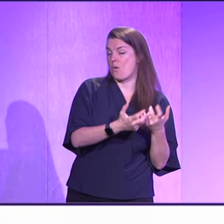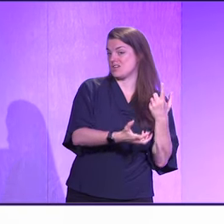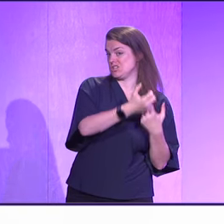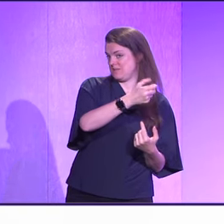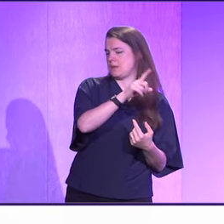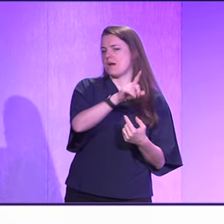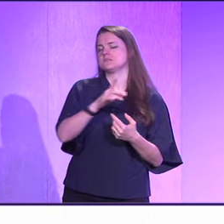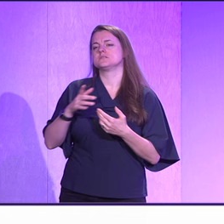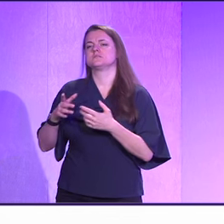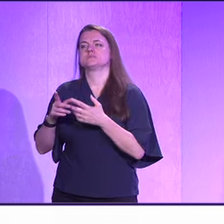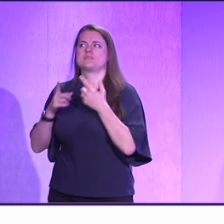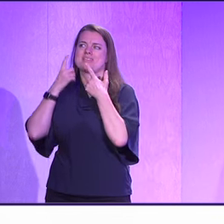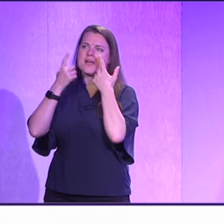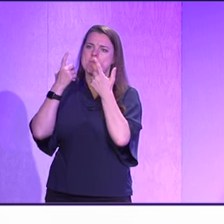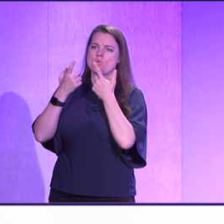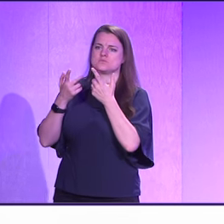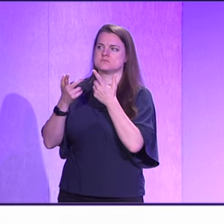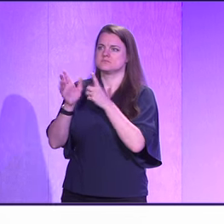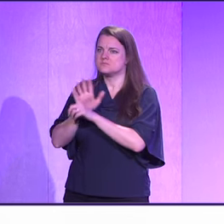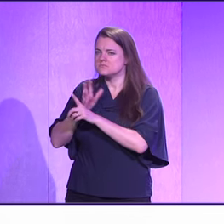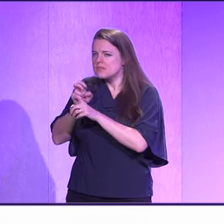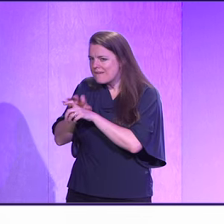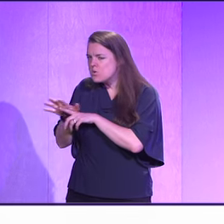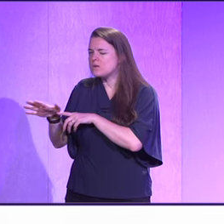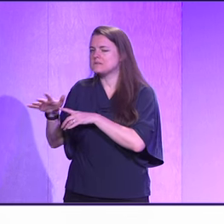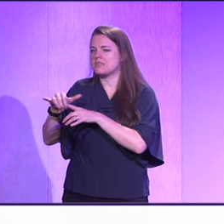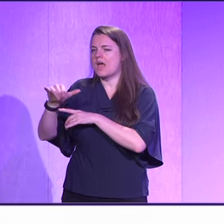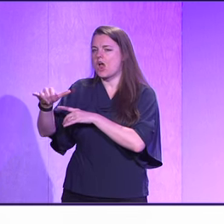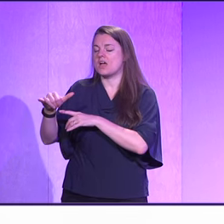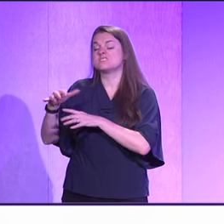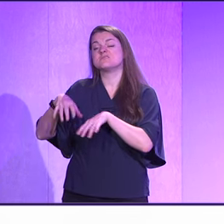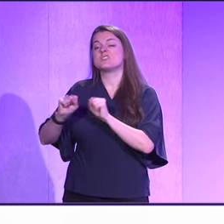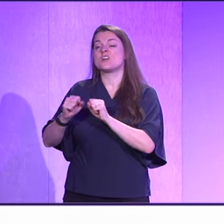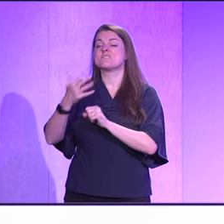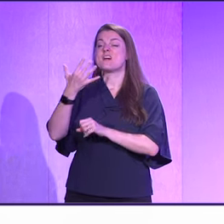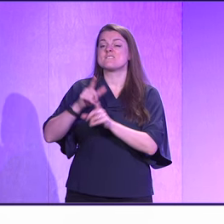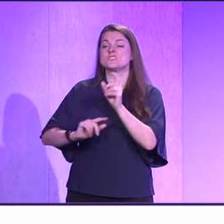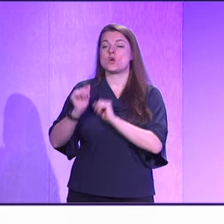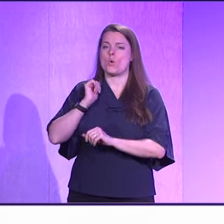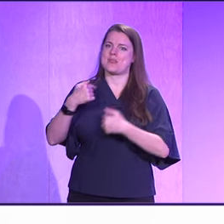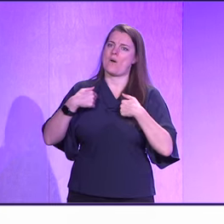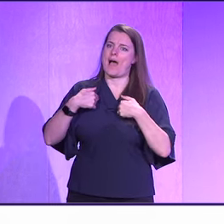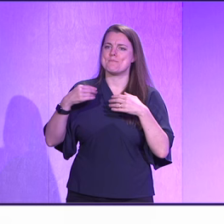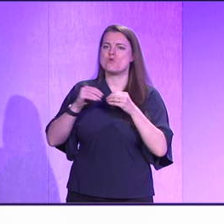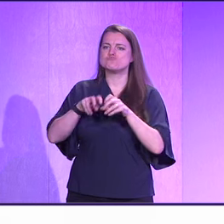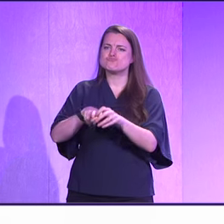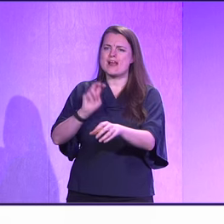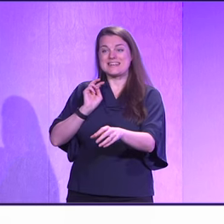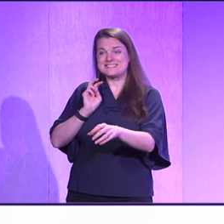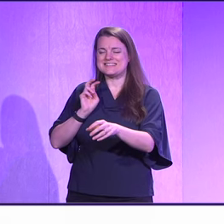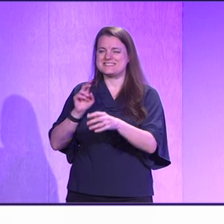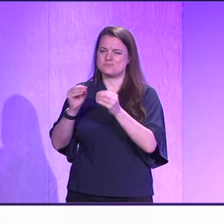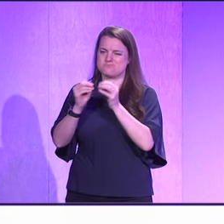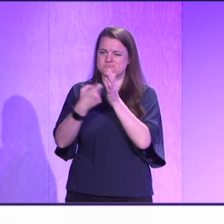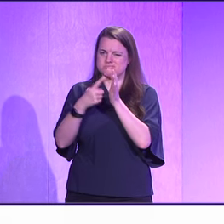So let's talk about the start of that journey with the airline. Started about 5 years ago. I like to describe myself as a Brexit refugee. That's done, right? You guys solved